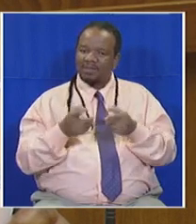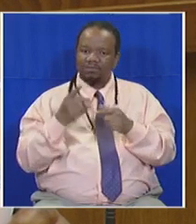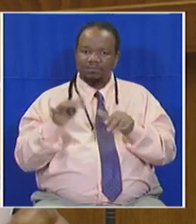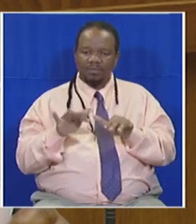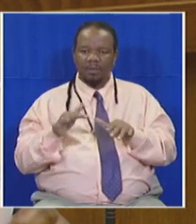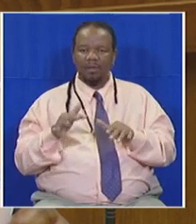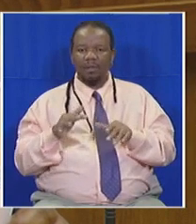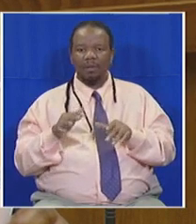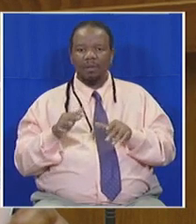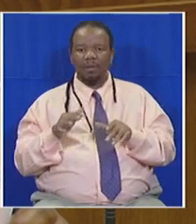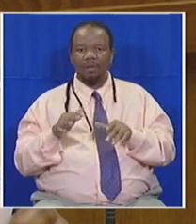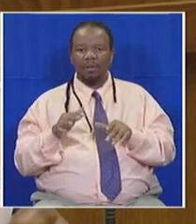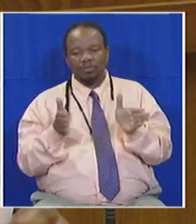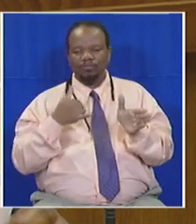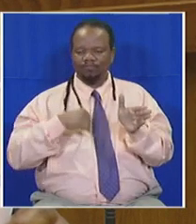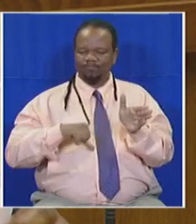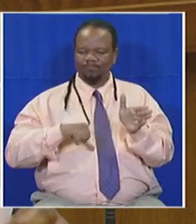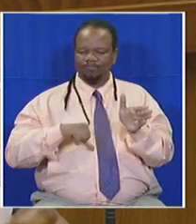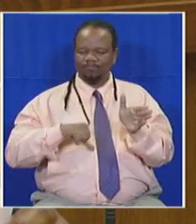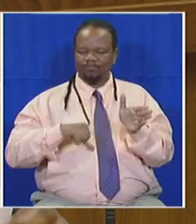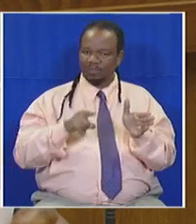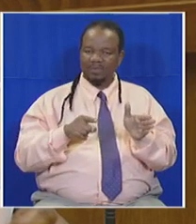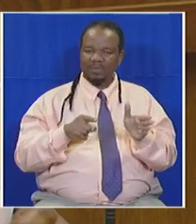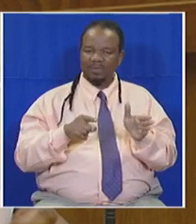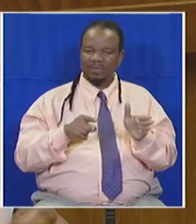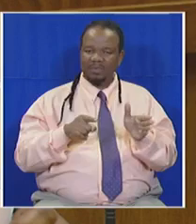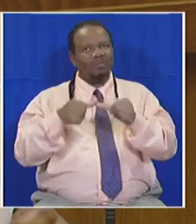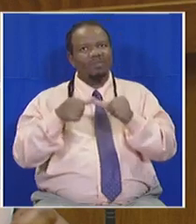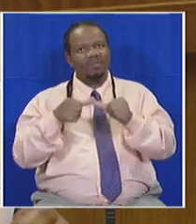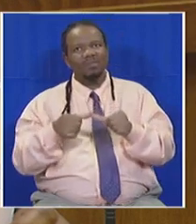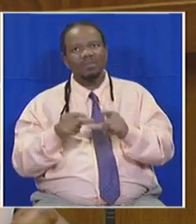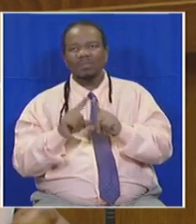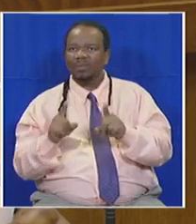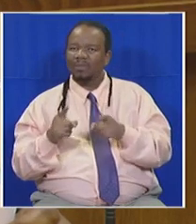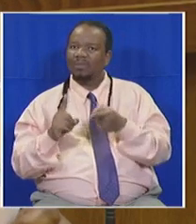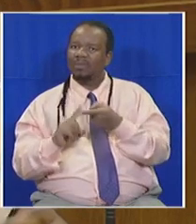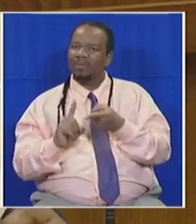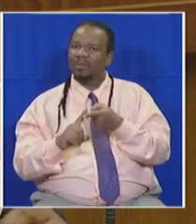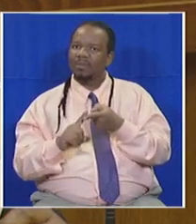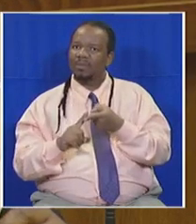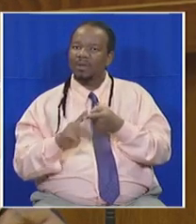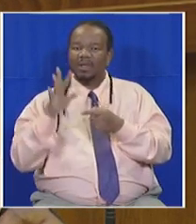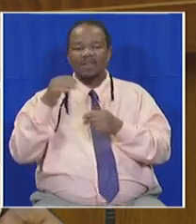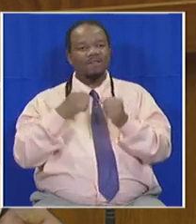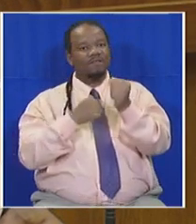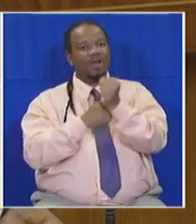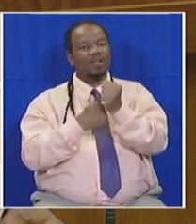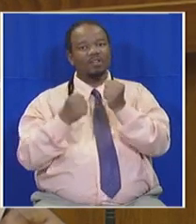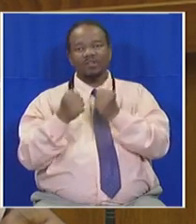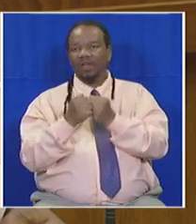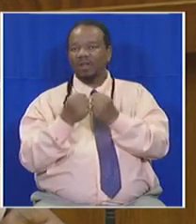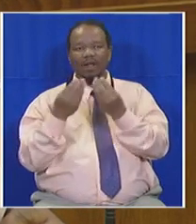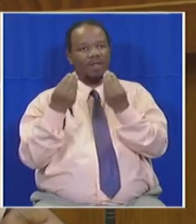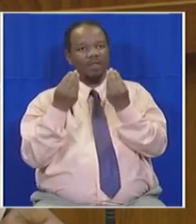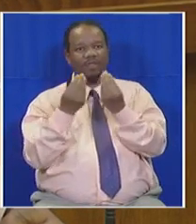In general, municipalities continue to be characterized by the following. Uno, an infrastructure whose lifestyle scenario can